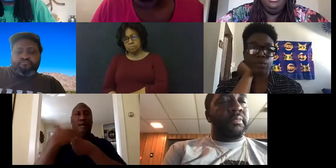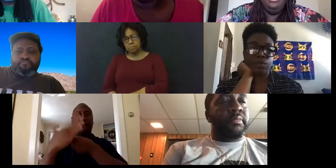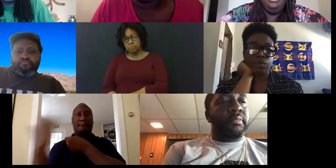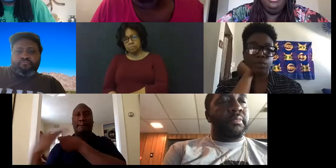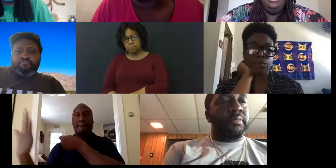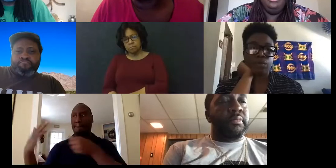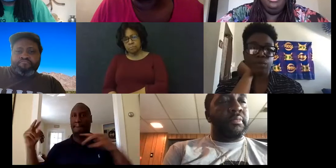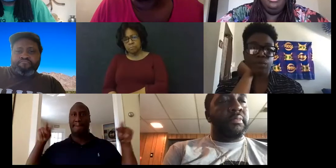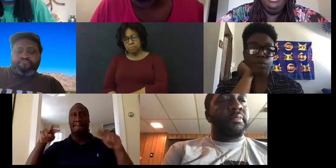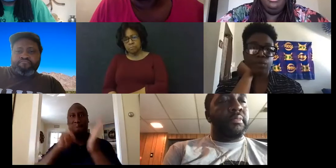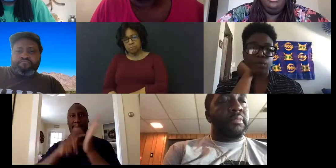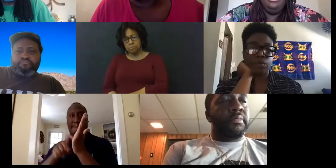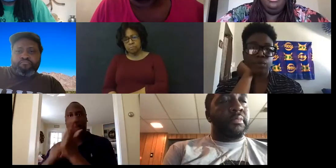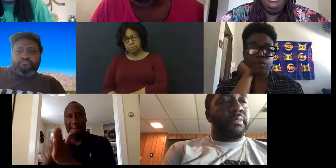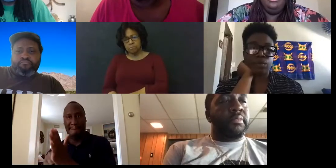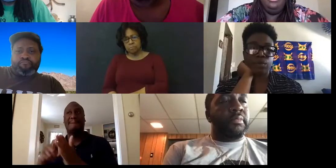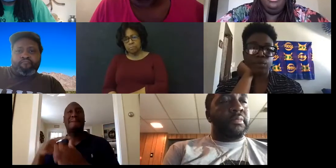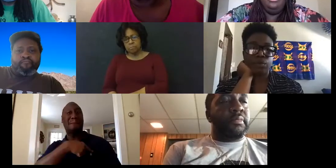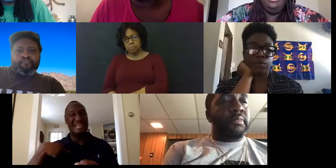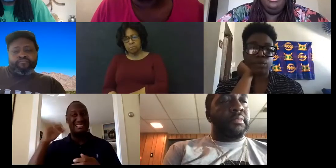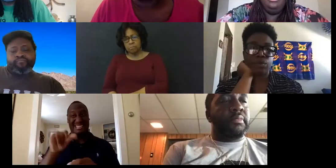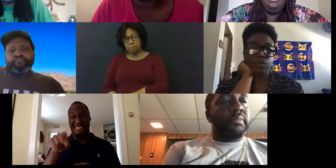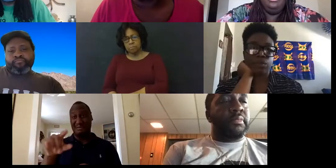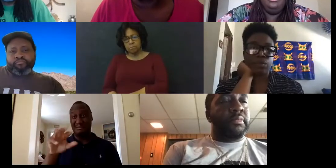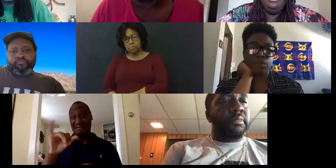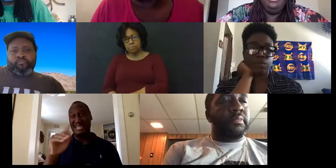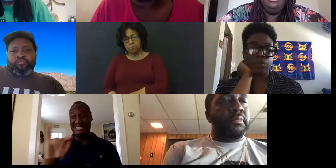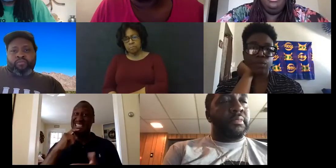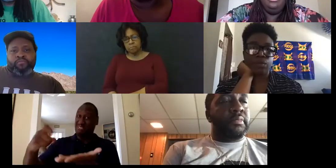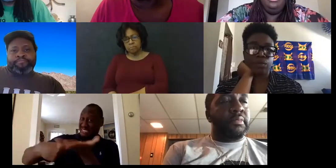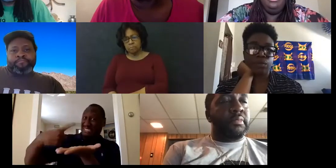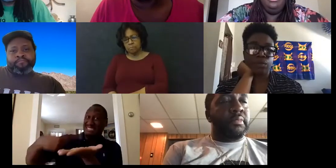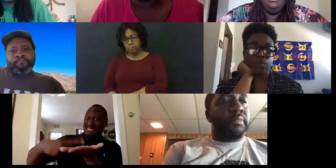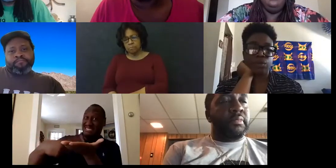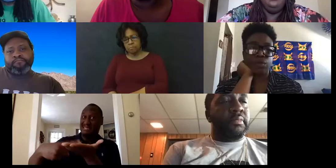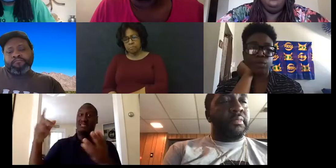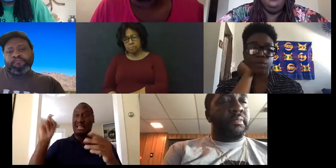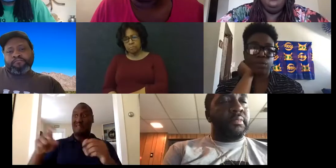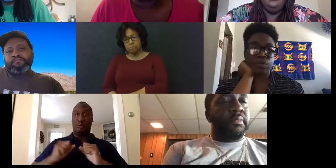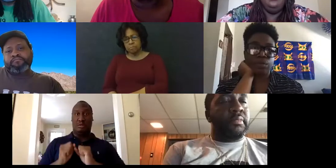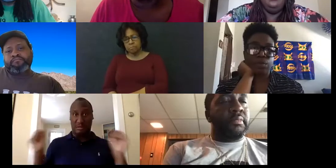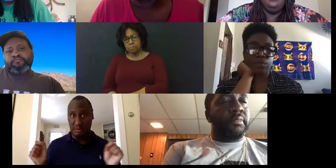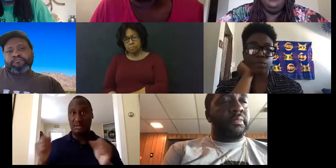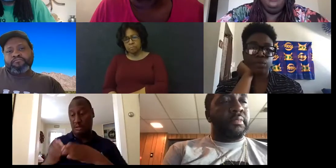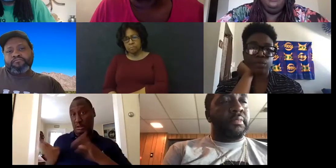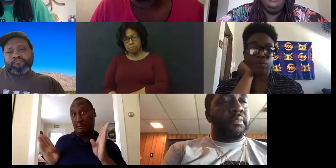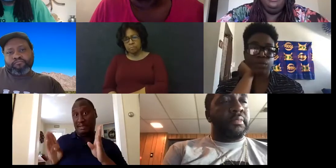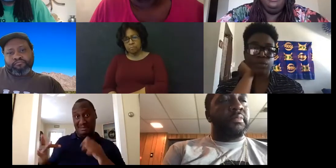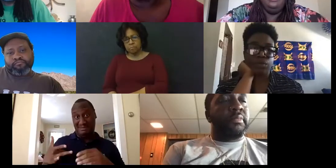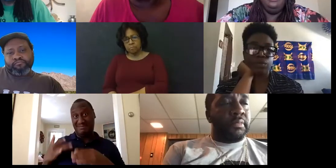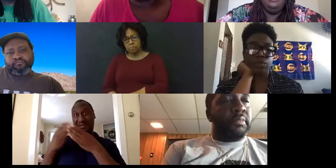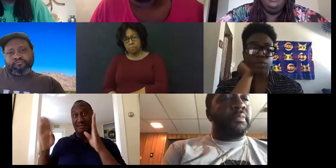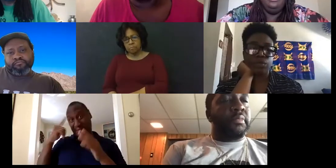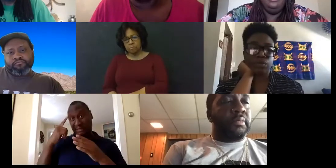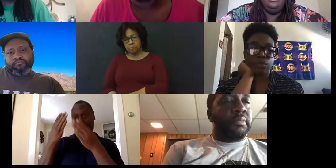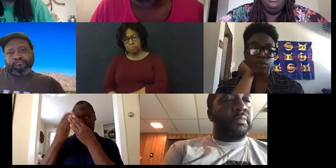he died, you know, it was so many things that were being recognized. And racism has to be discussed. We